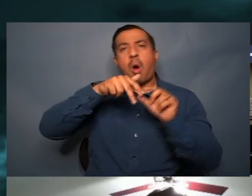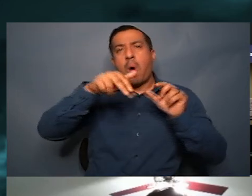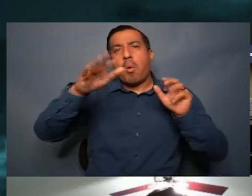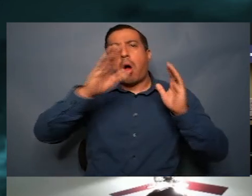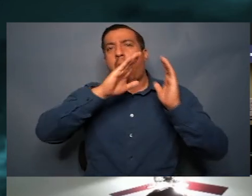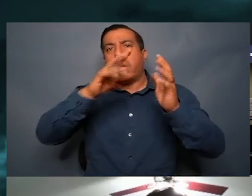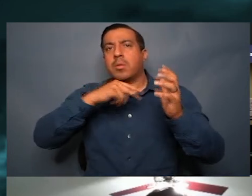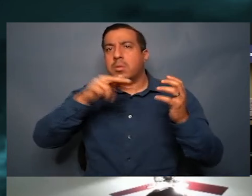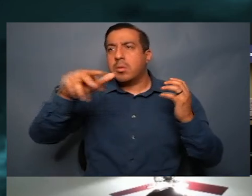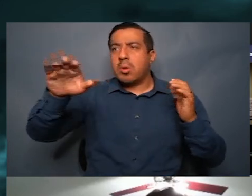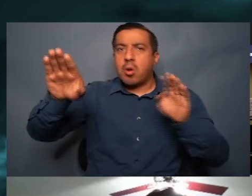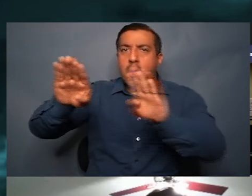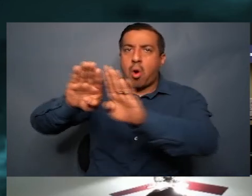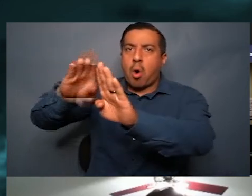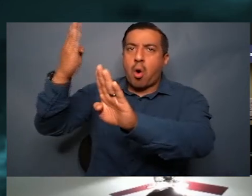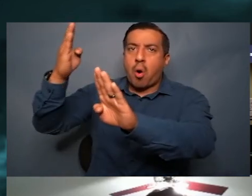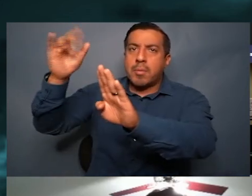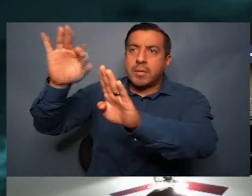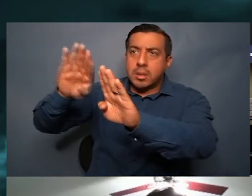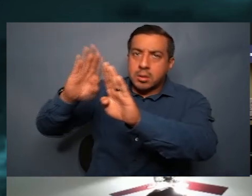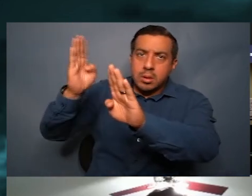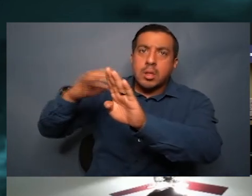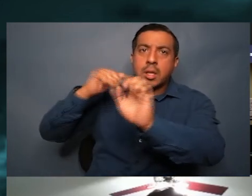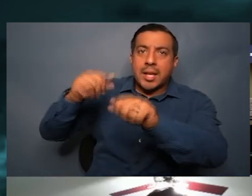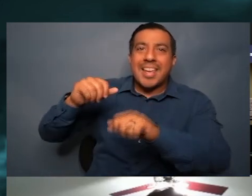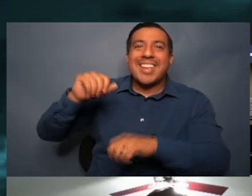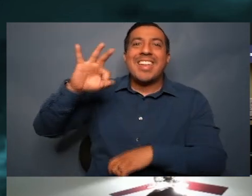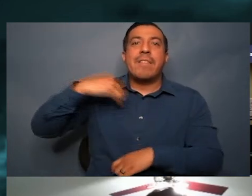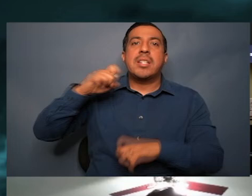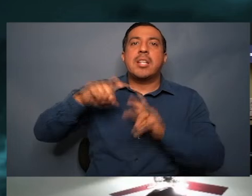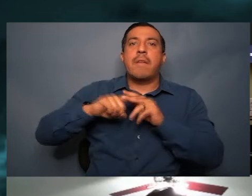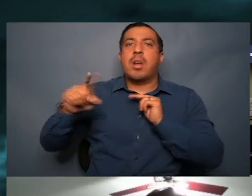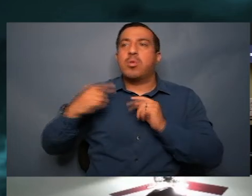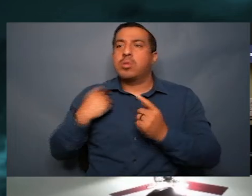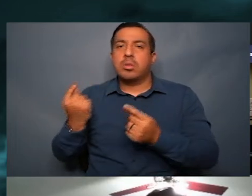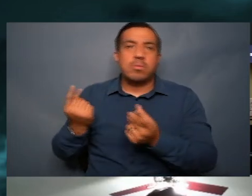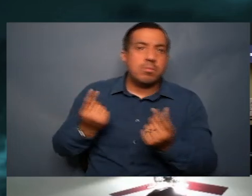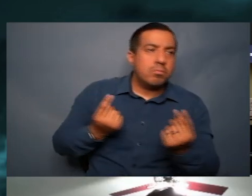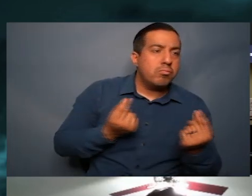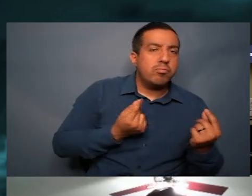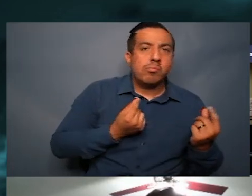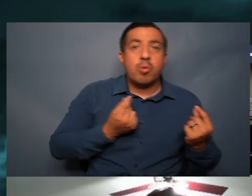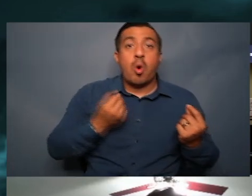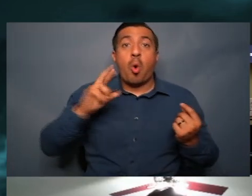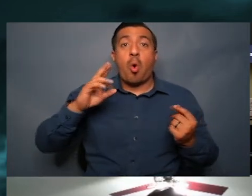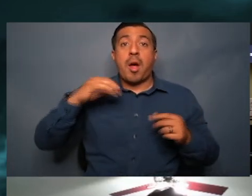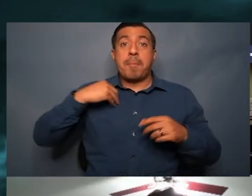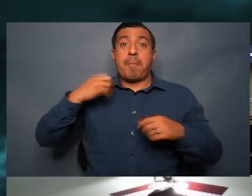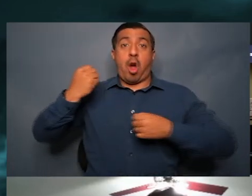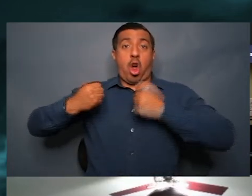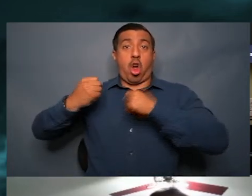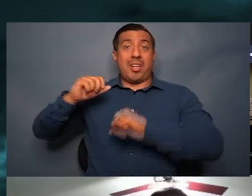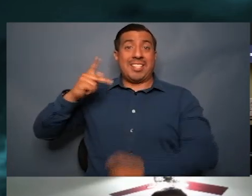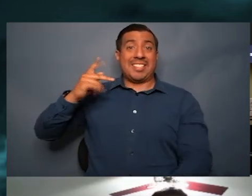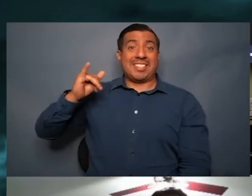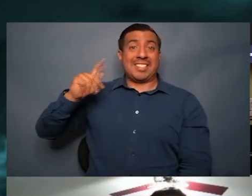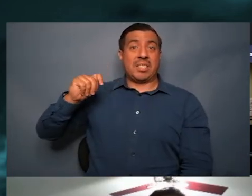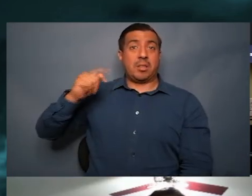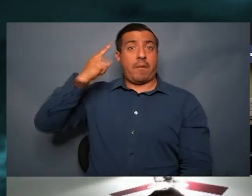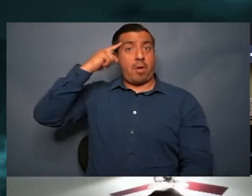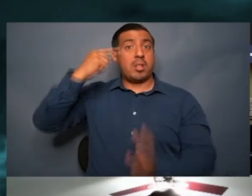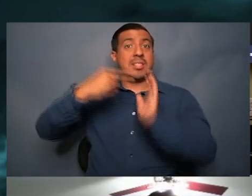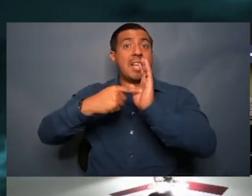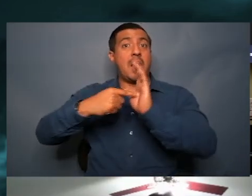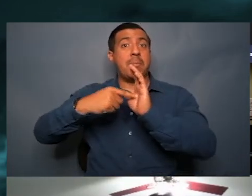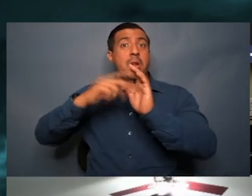So I'm practicing in case I need to evacuate. And even preparedness kits. I have a kit in my car. I got stuck one time on a highway